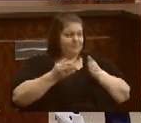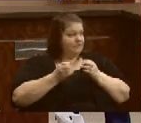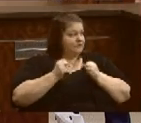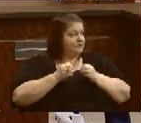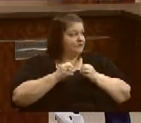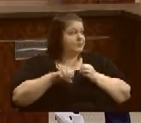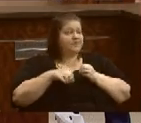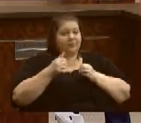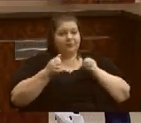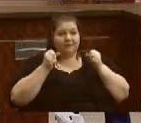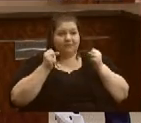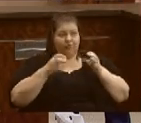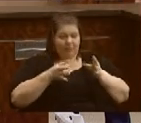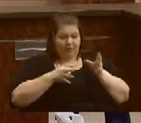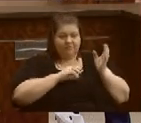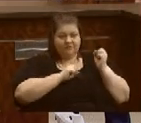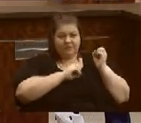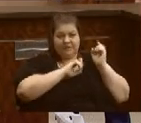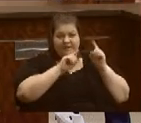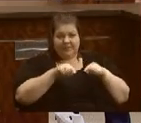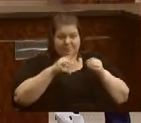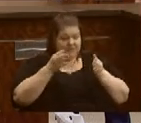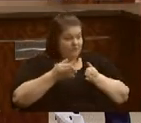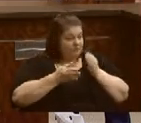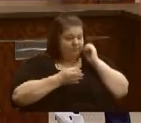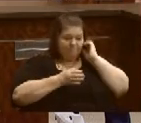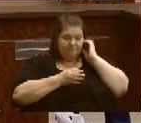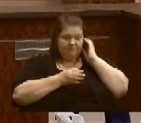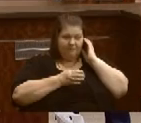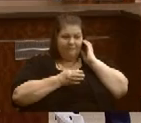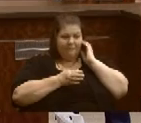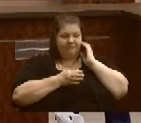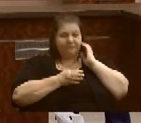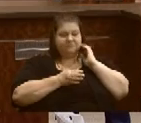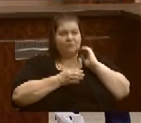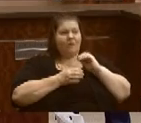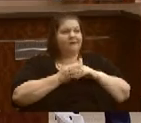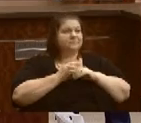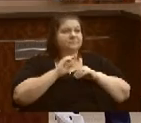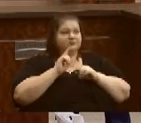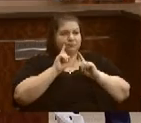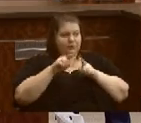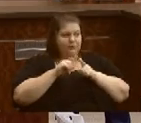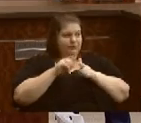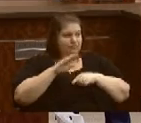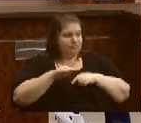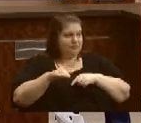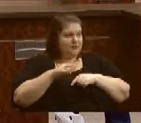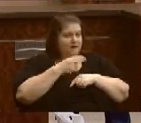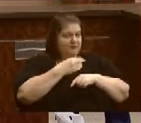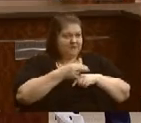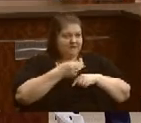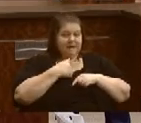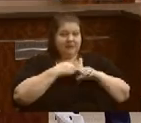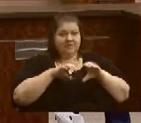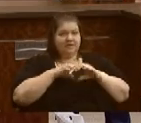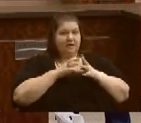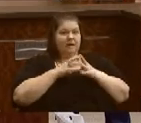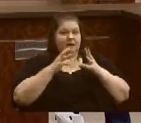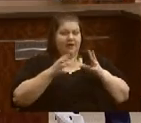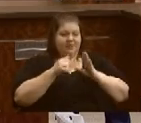miracle. So I came here. On the third year, I went to Children's Hospital, and I did a lot of surgery there,